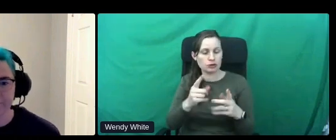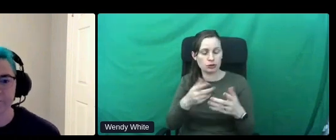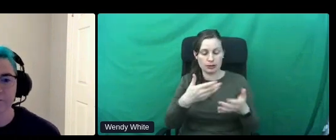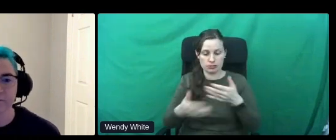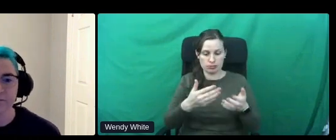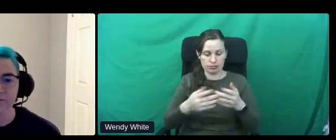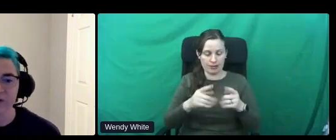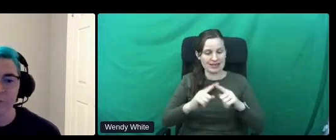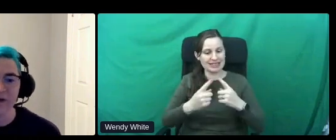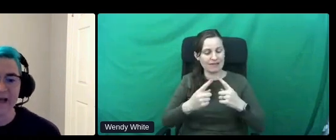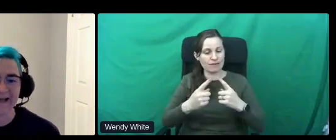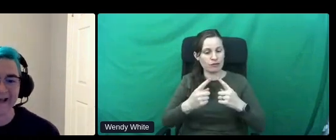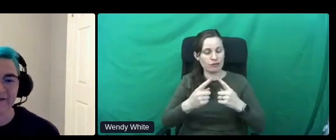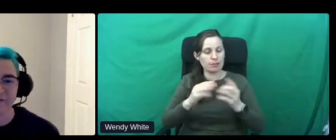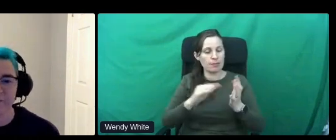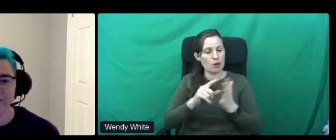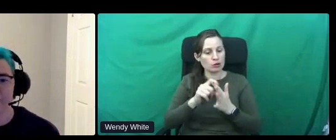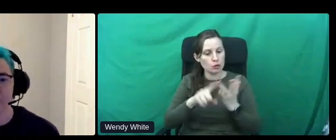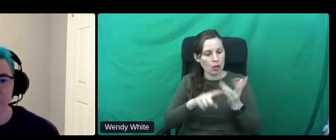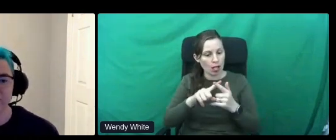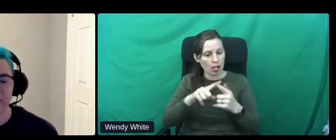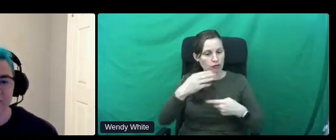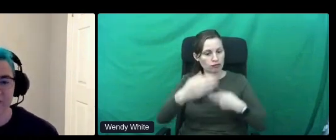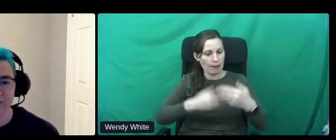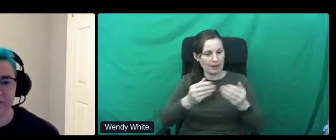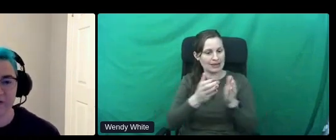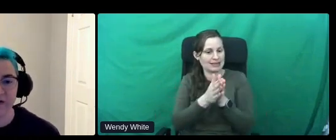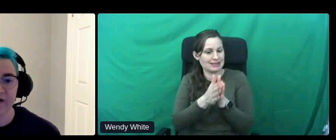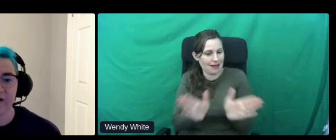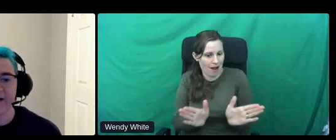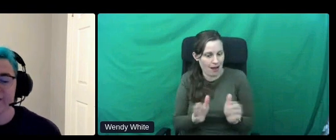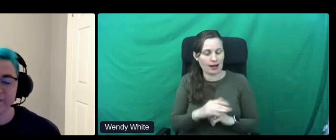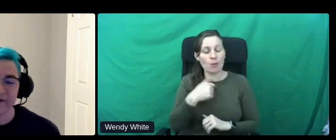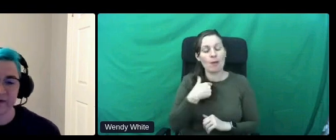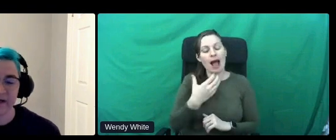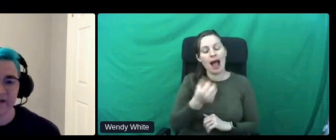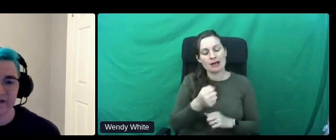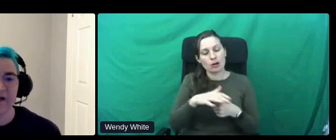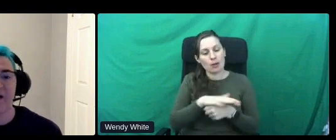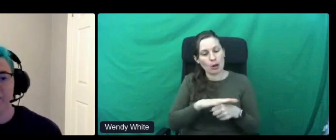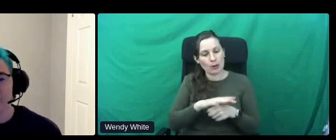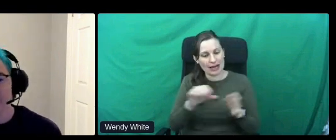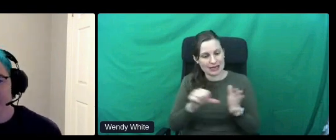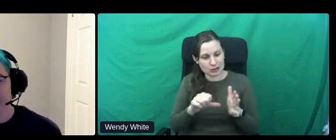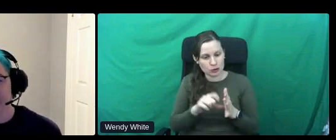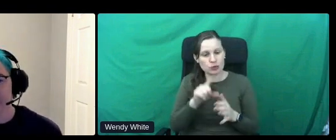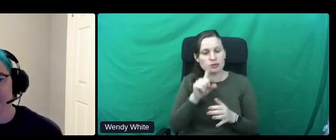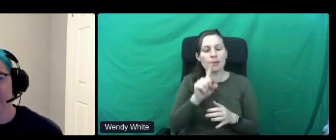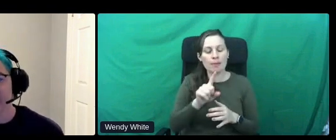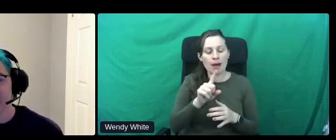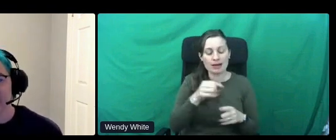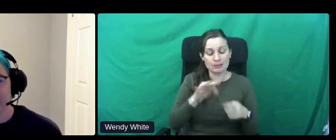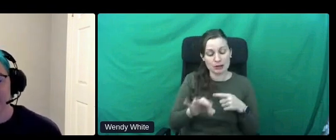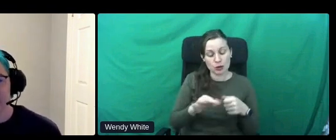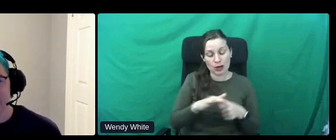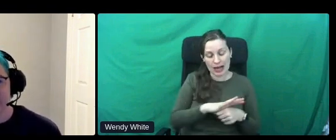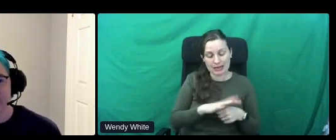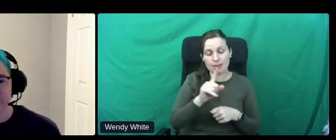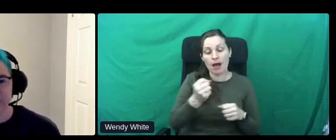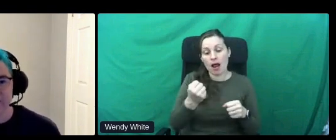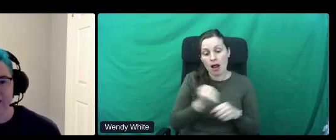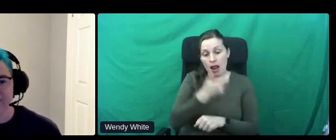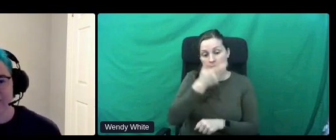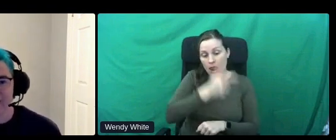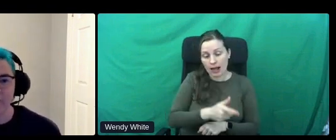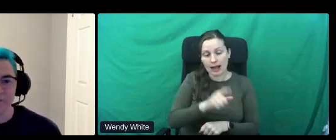scaling. We had to hand script some localization issues and some special cases, but fortunately for us, a lot of the work that we did on